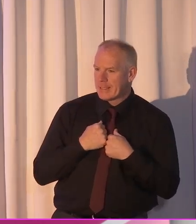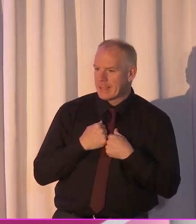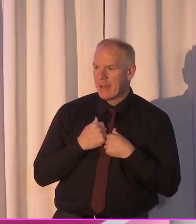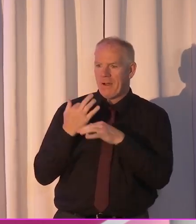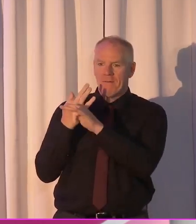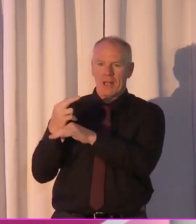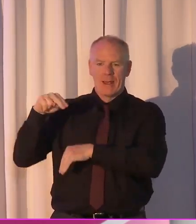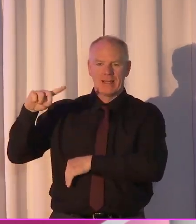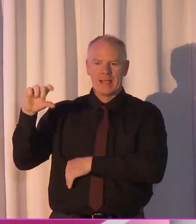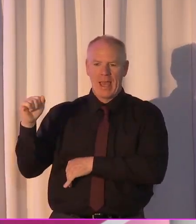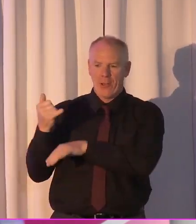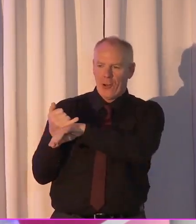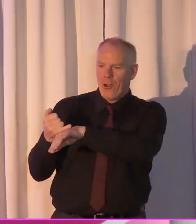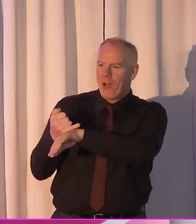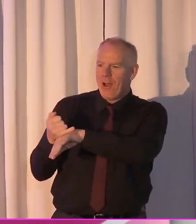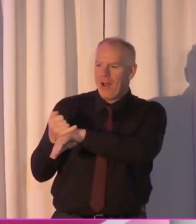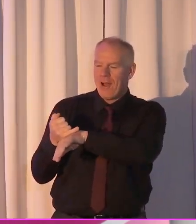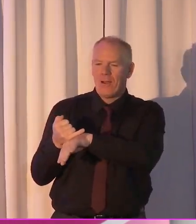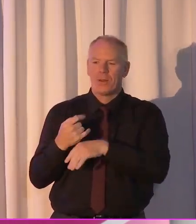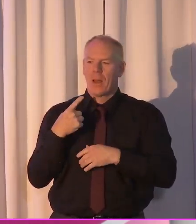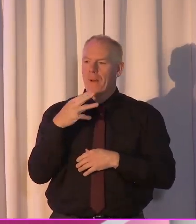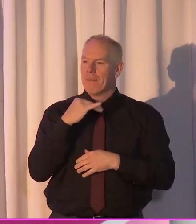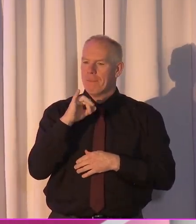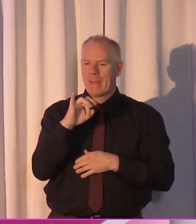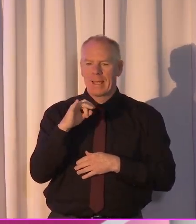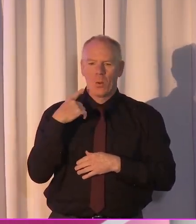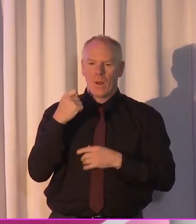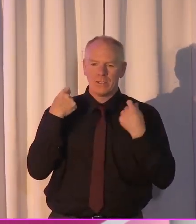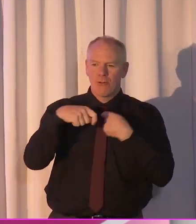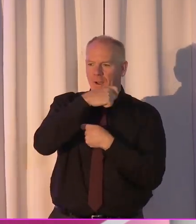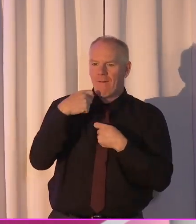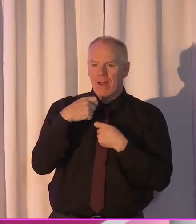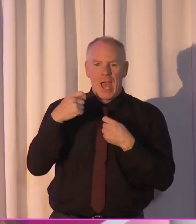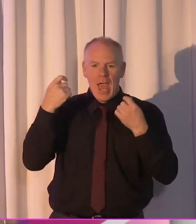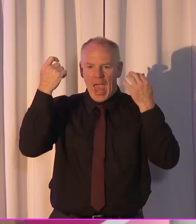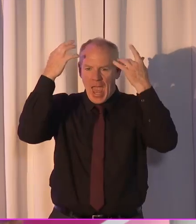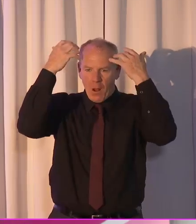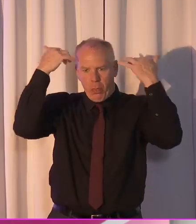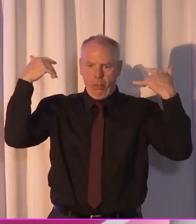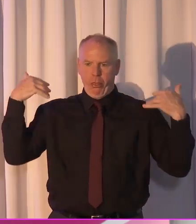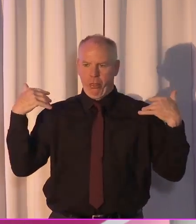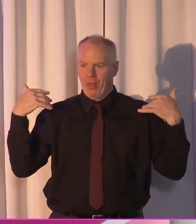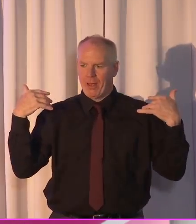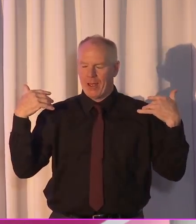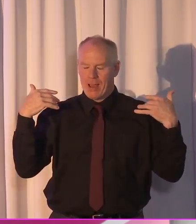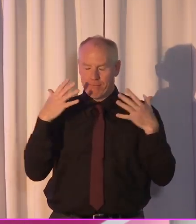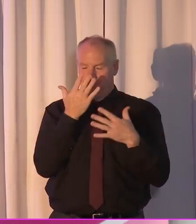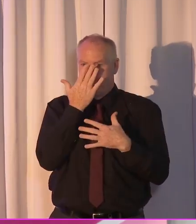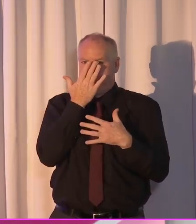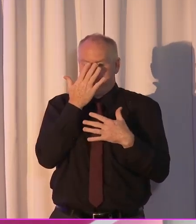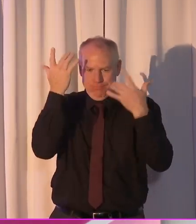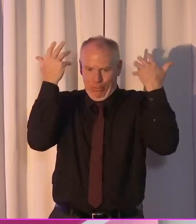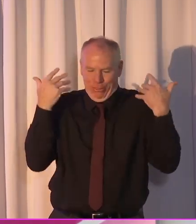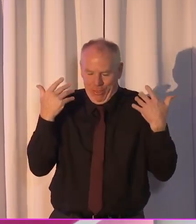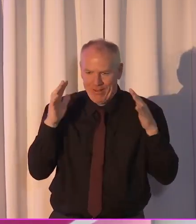the NDA, with a pink and white scarf. The hair is not done, so it's incredibly frizzy. I'm totally mortified about